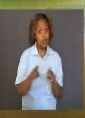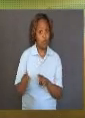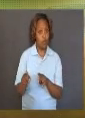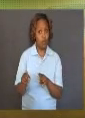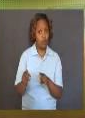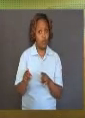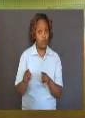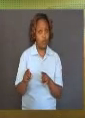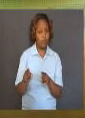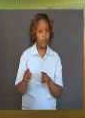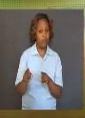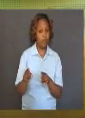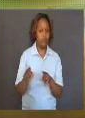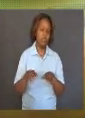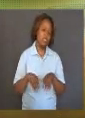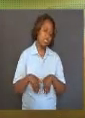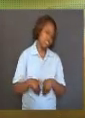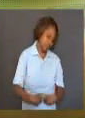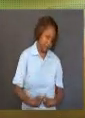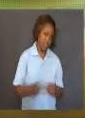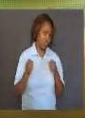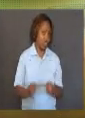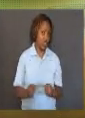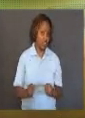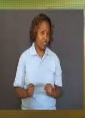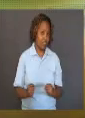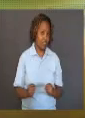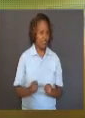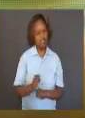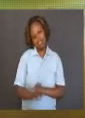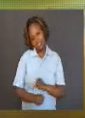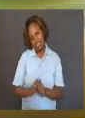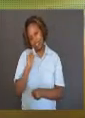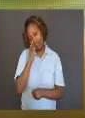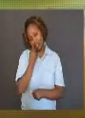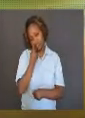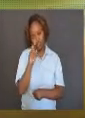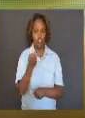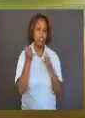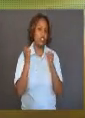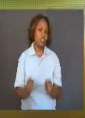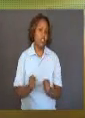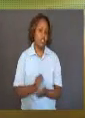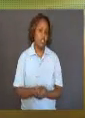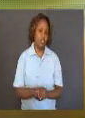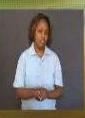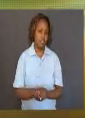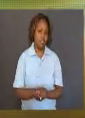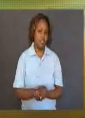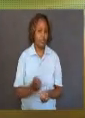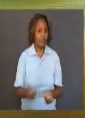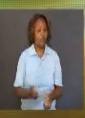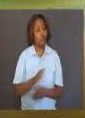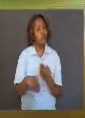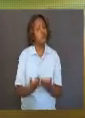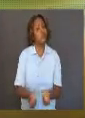can feel tired, anxious, or stressed out about all the